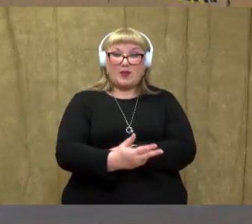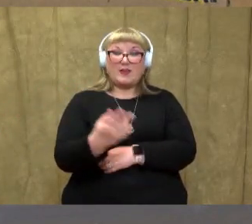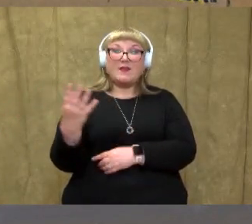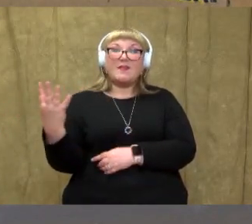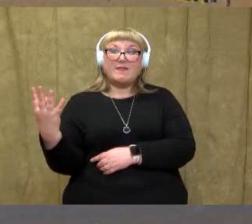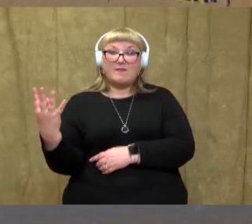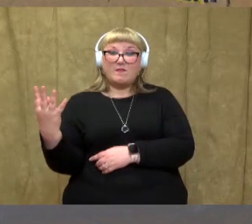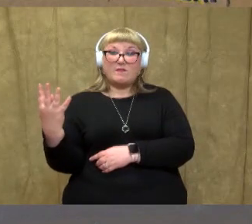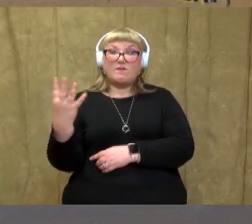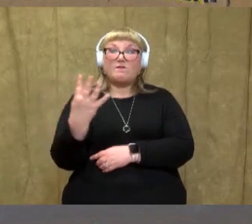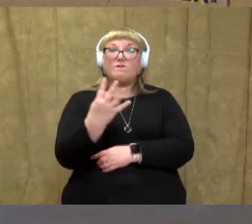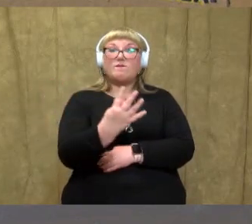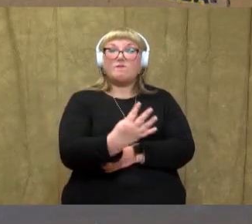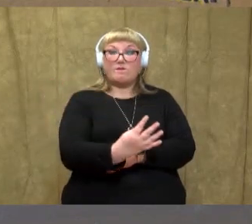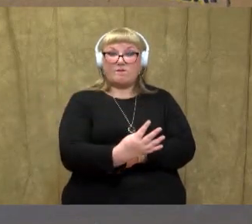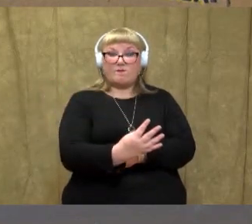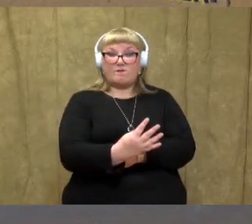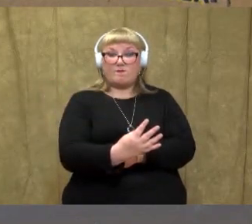3,